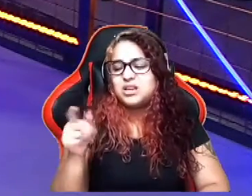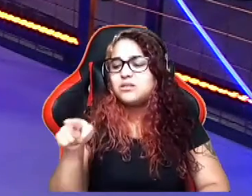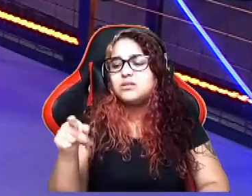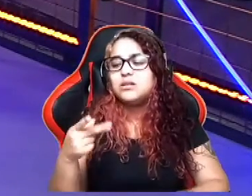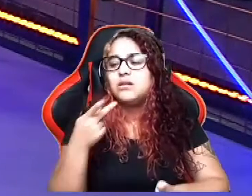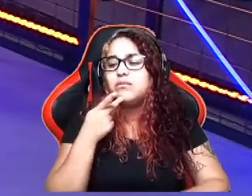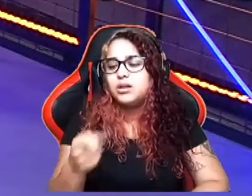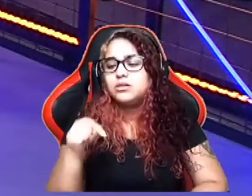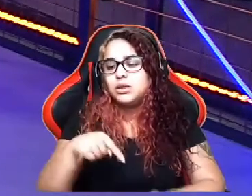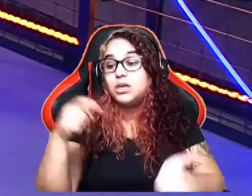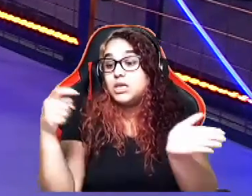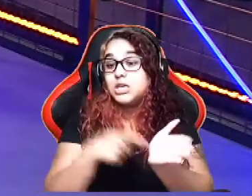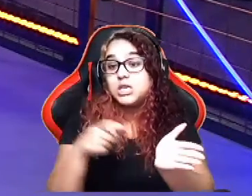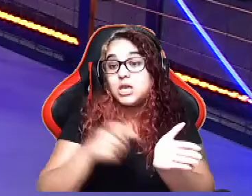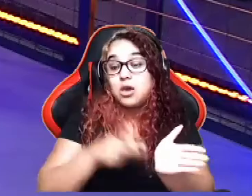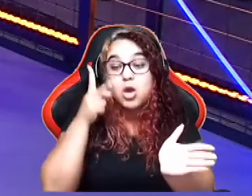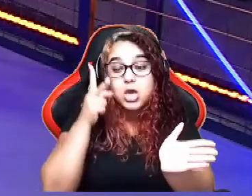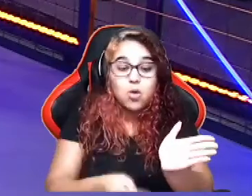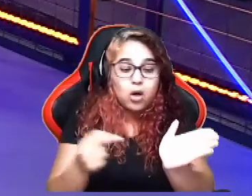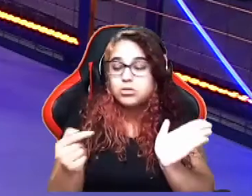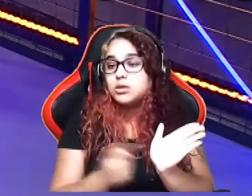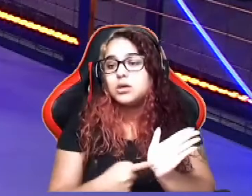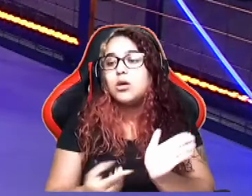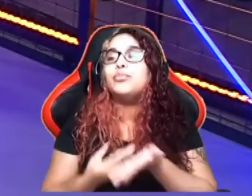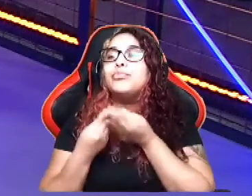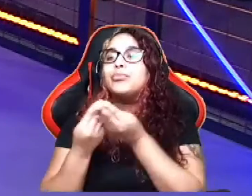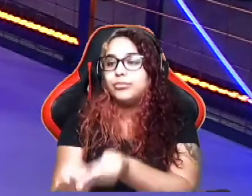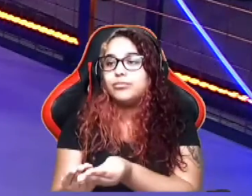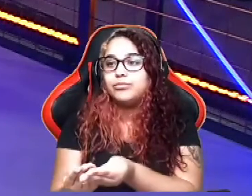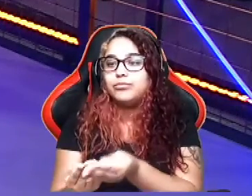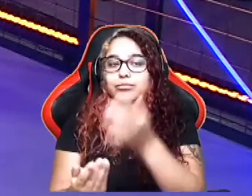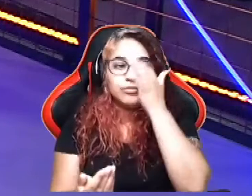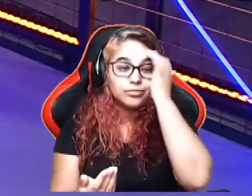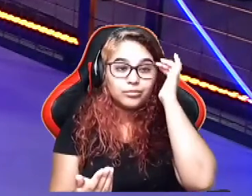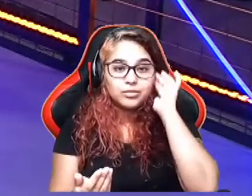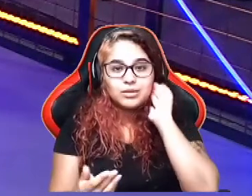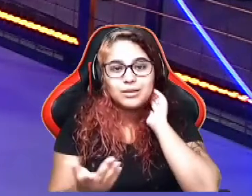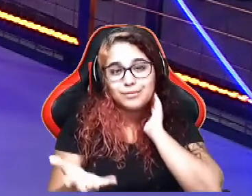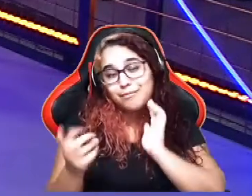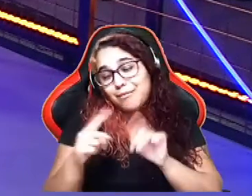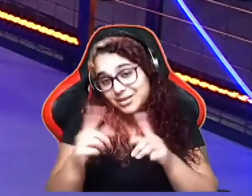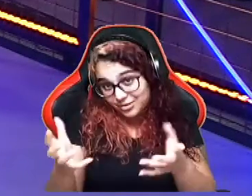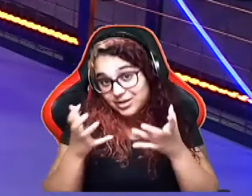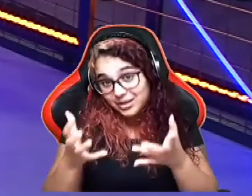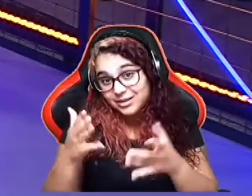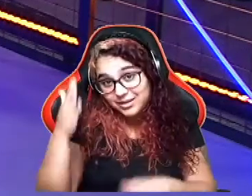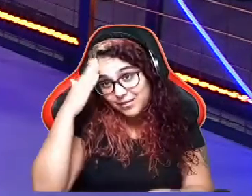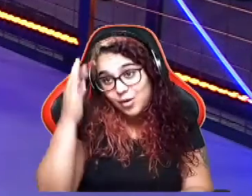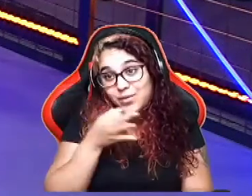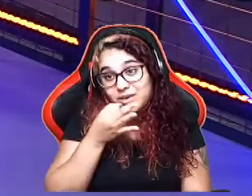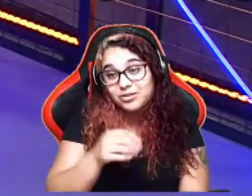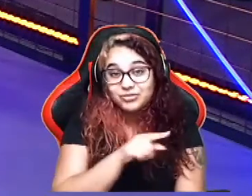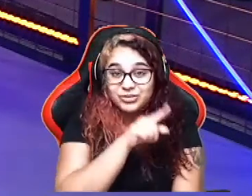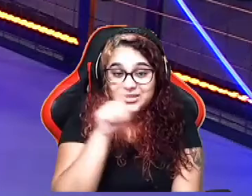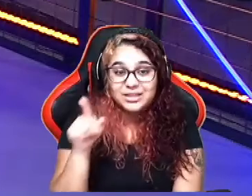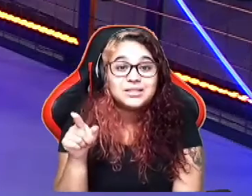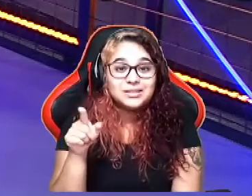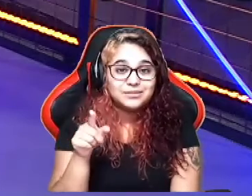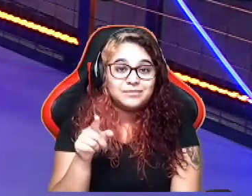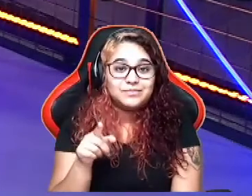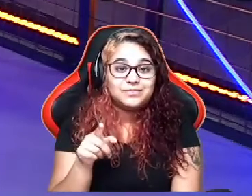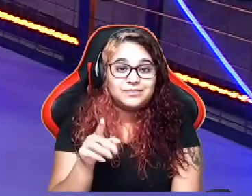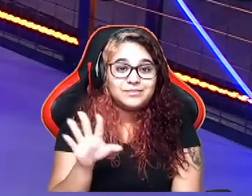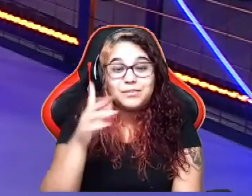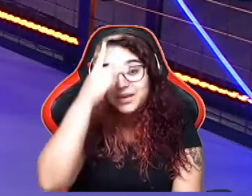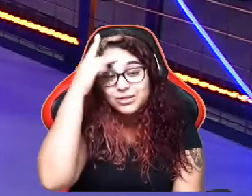is um, too fixed, too rough. You know, let them